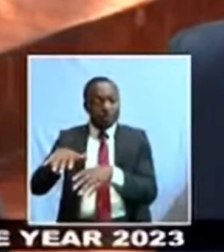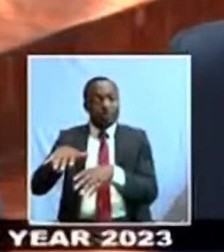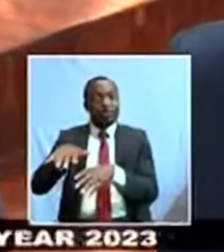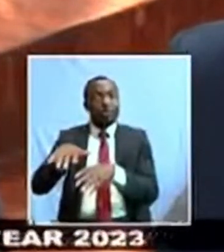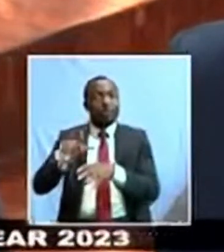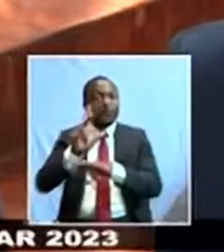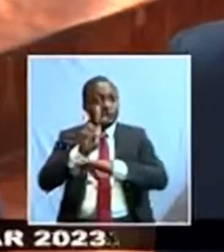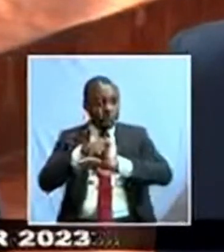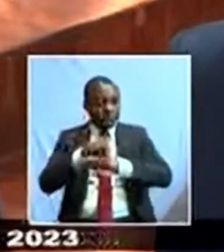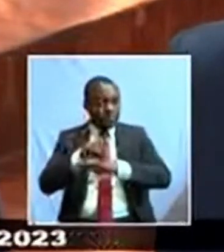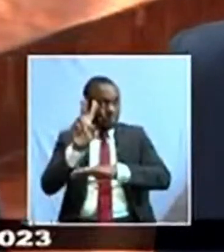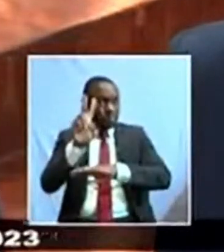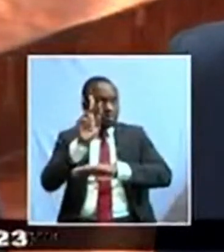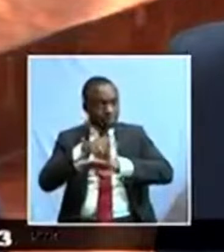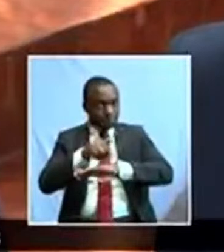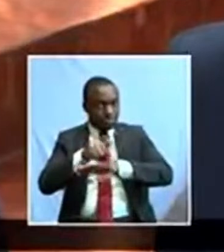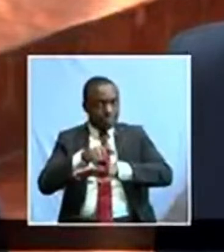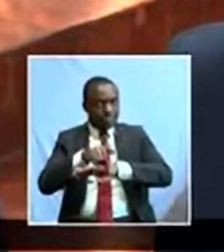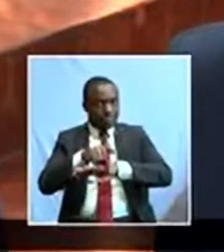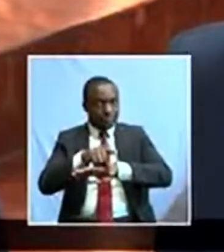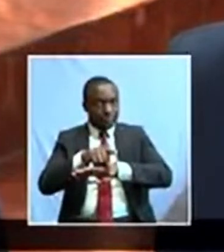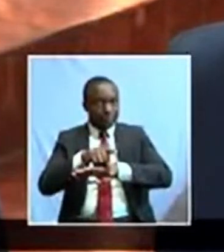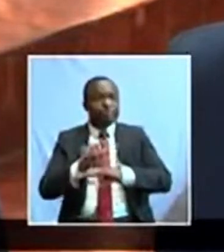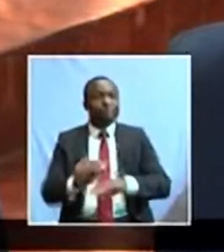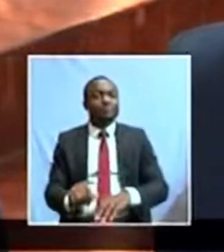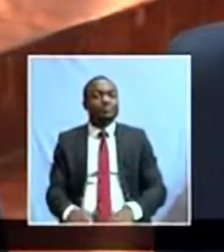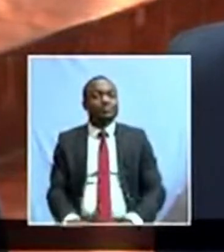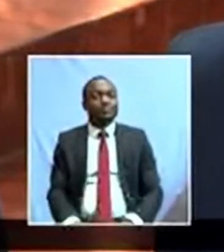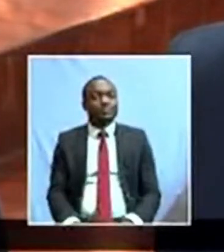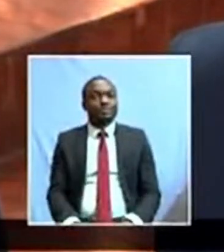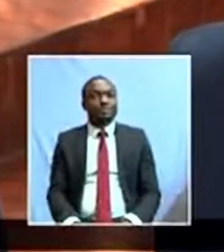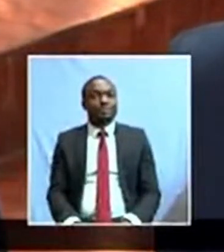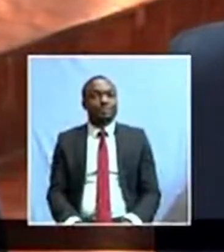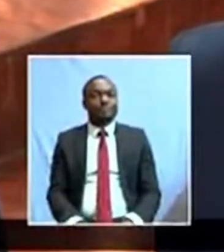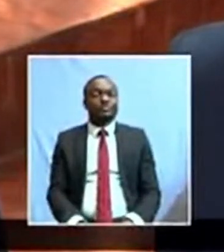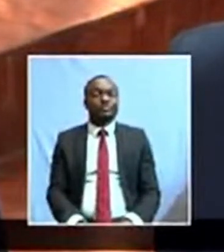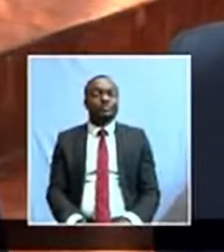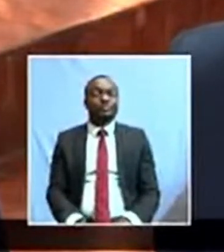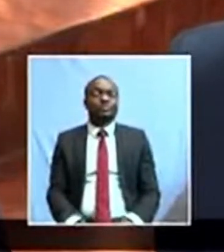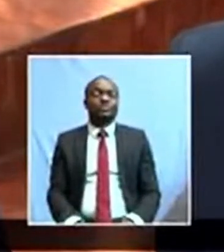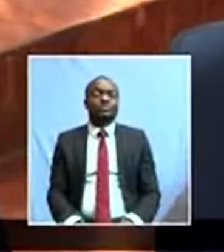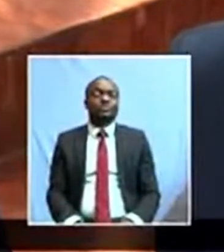two projects, the Kayawe and the Monas. Then